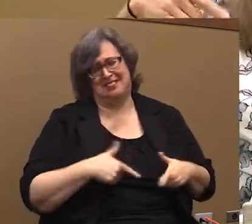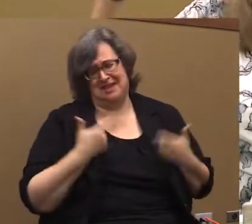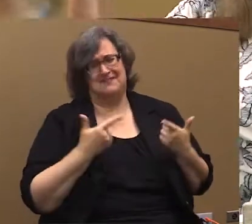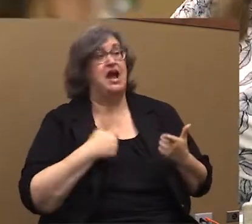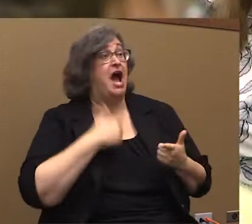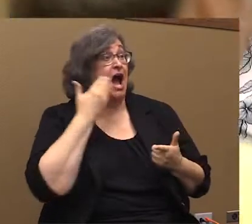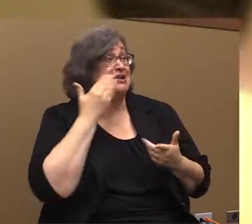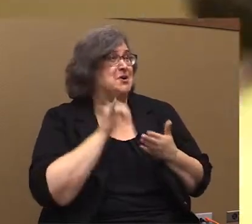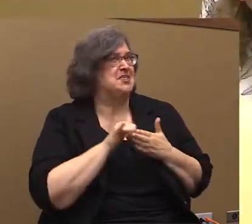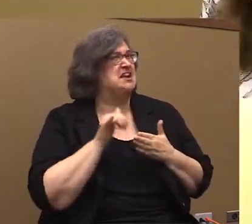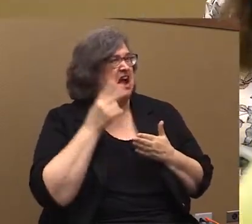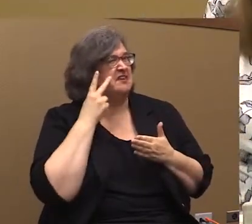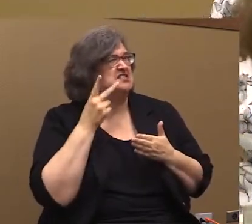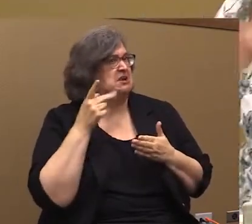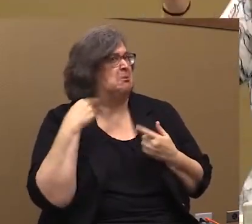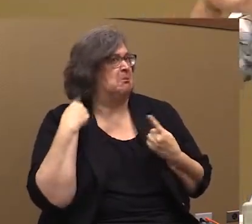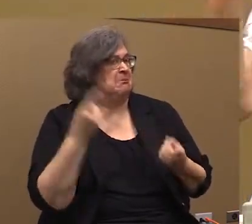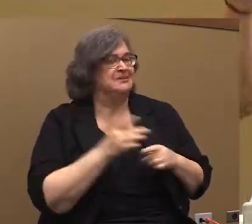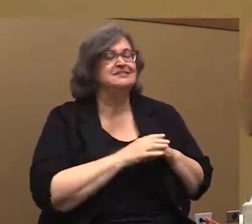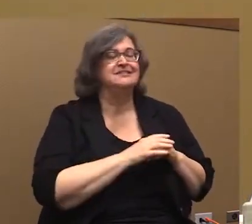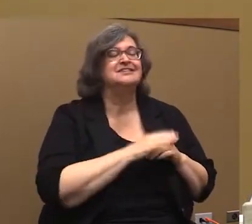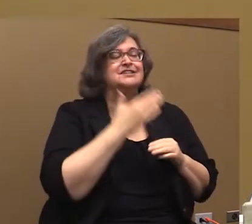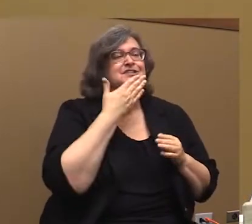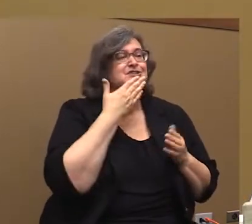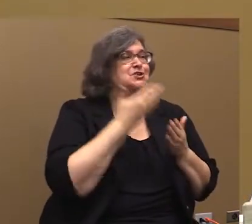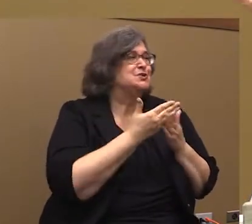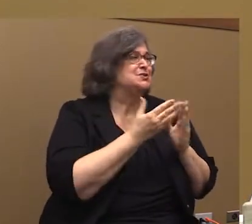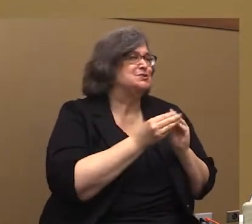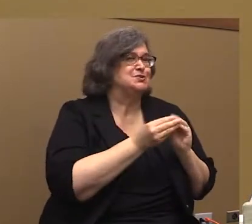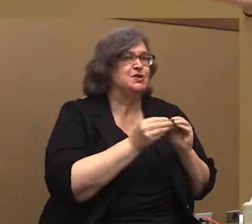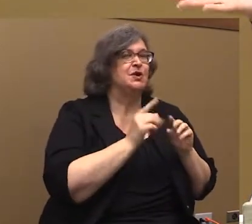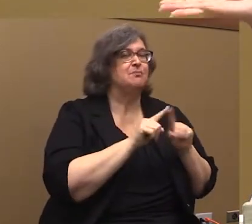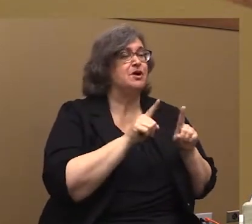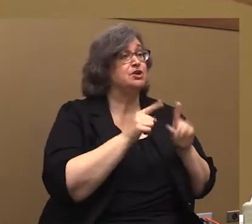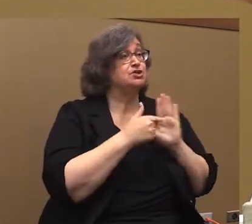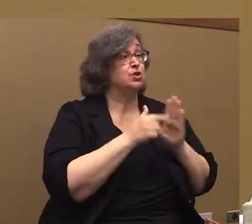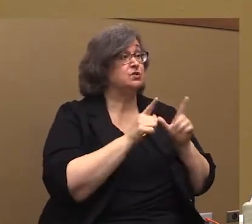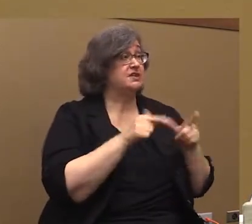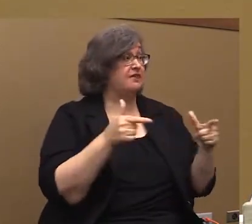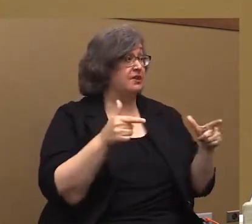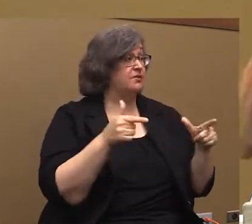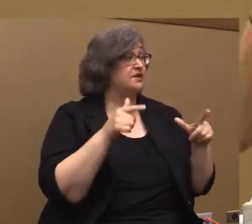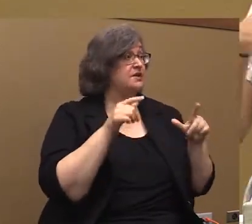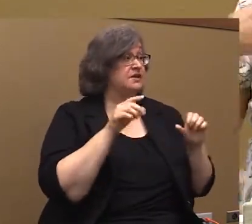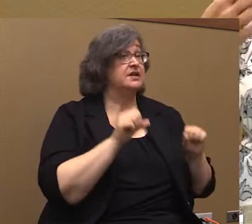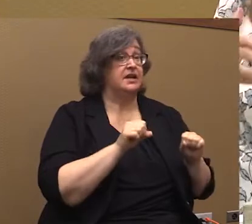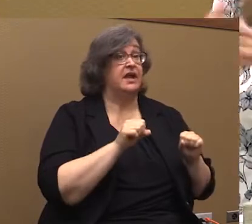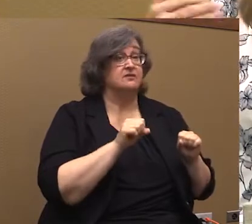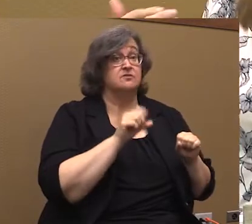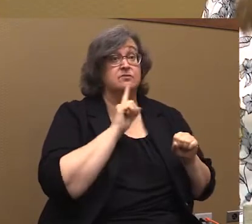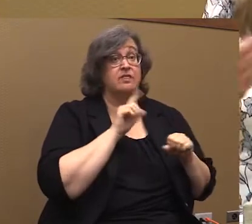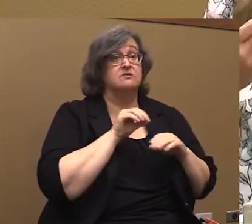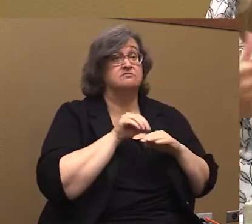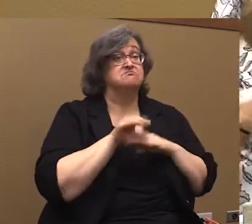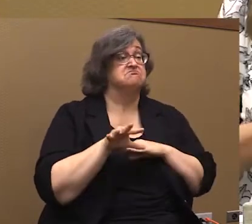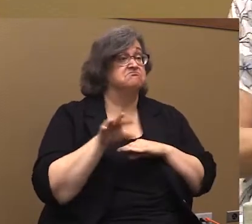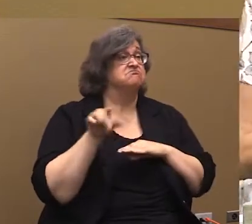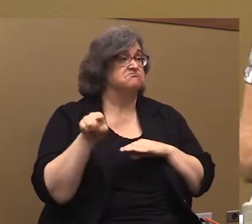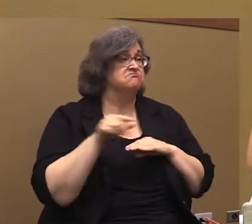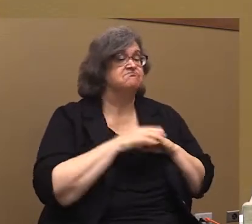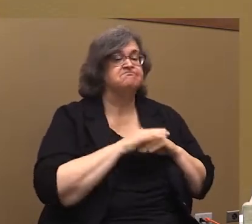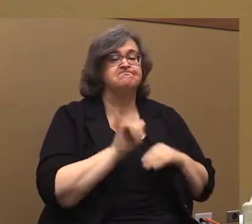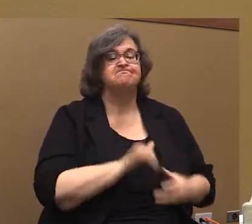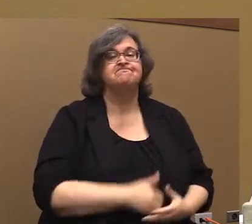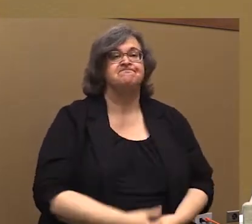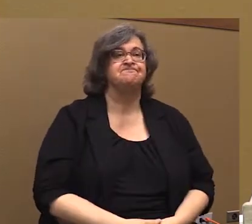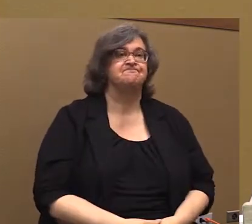college and had a happy life. And I know that because I saw him after. So it's a good story, but it shows that language